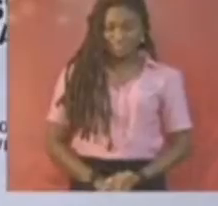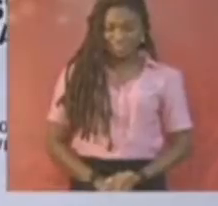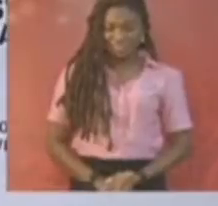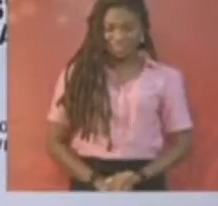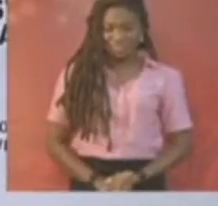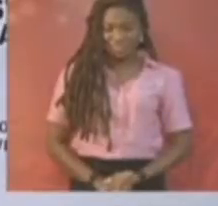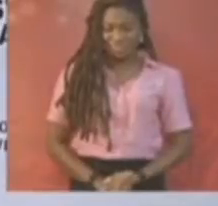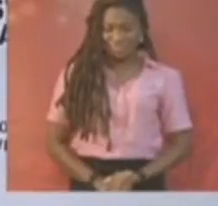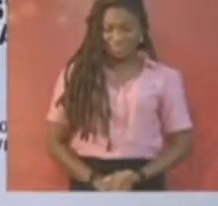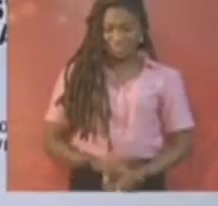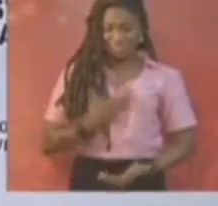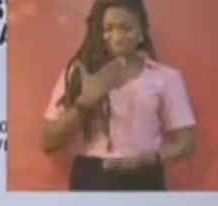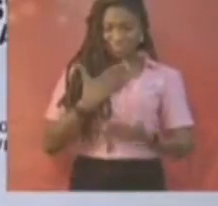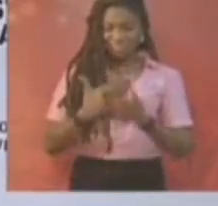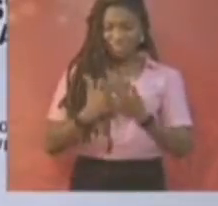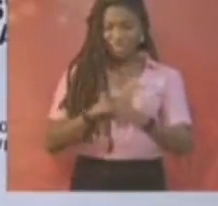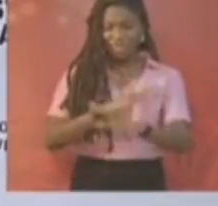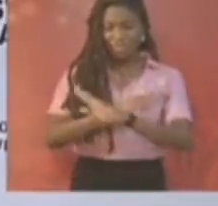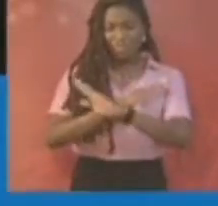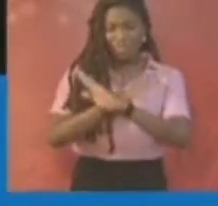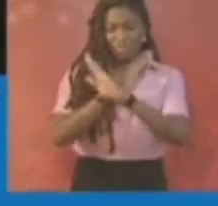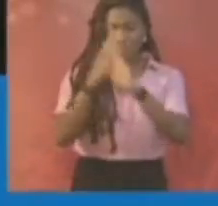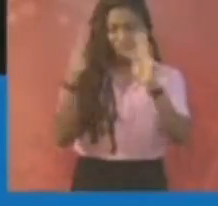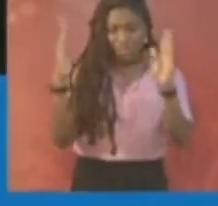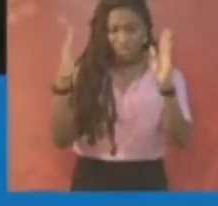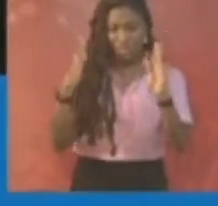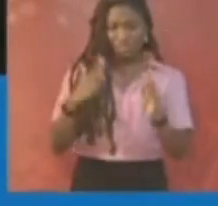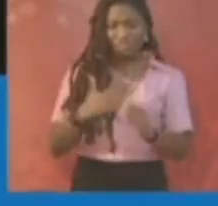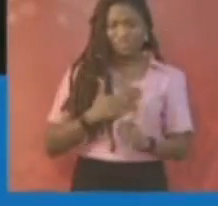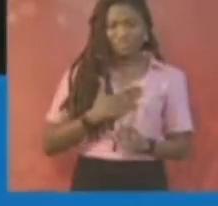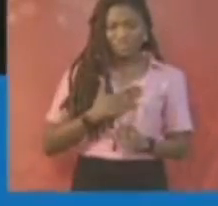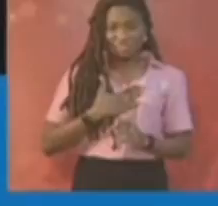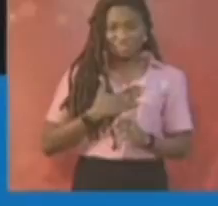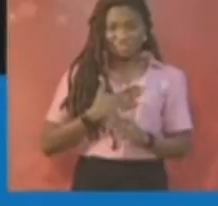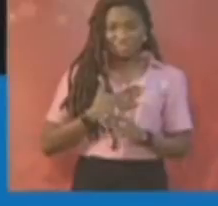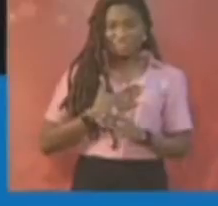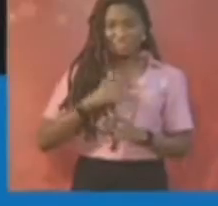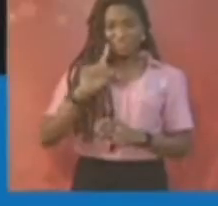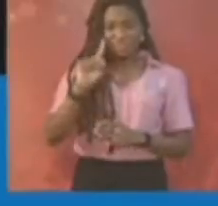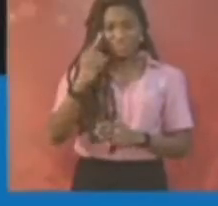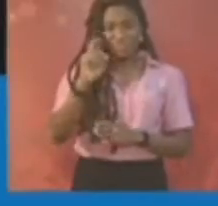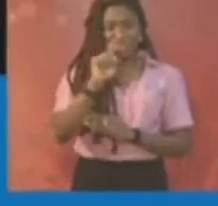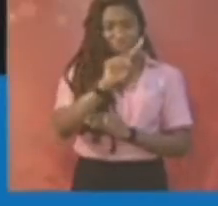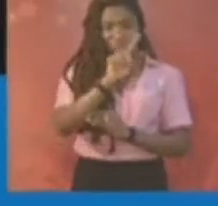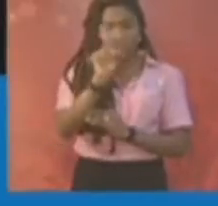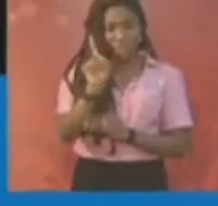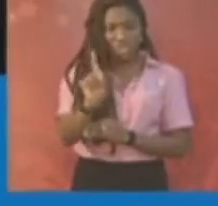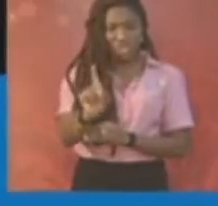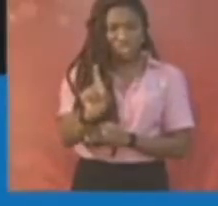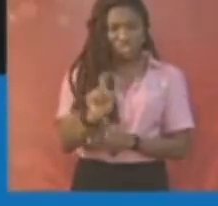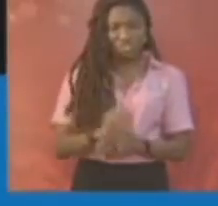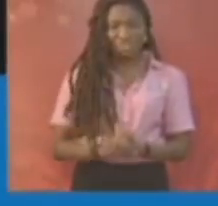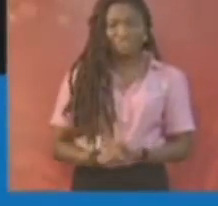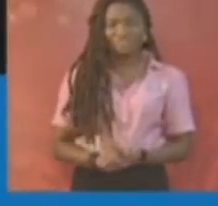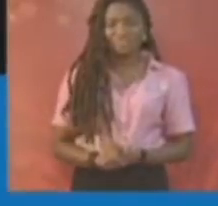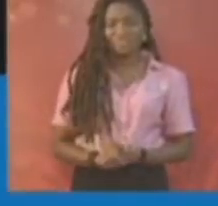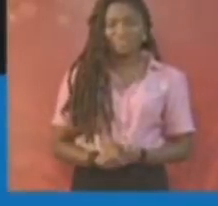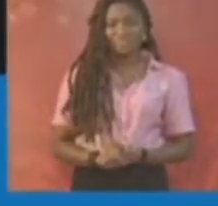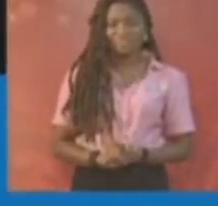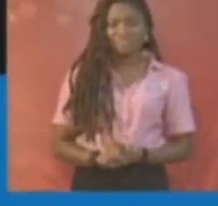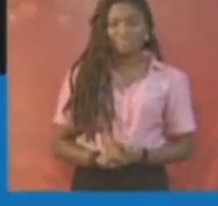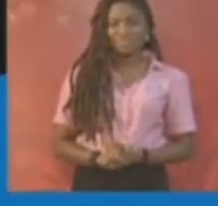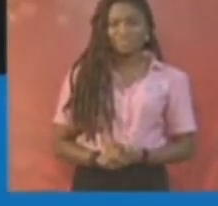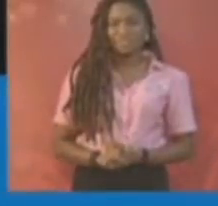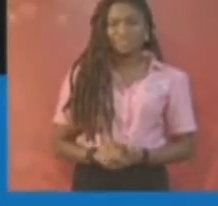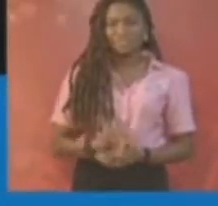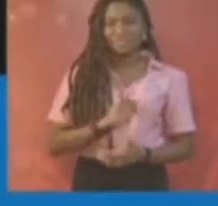Hi, good morning. Prior Bihari, AZPnews.com. My question, just to follow up